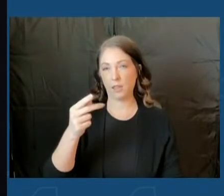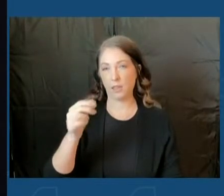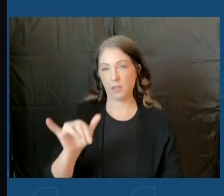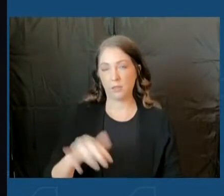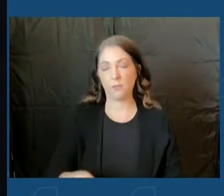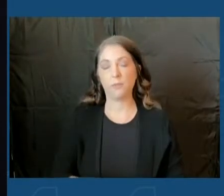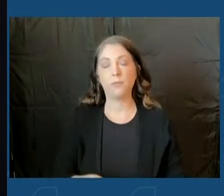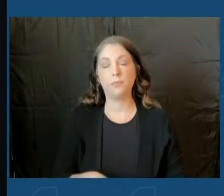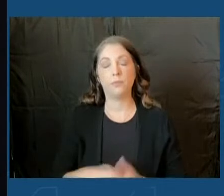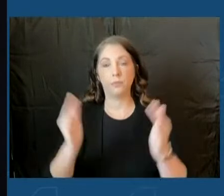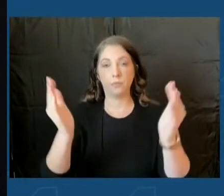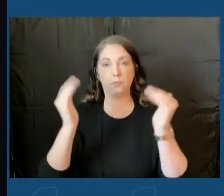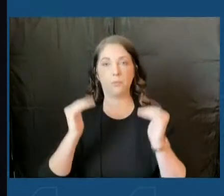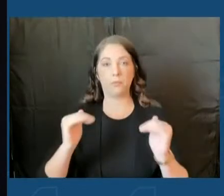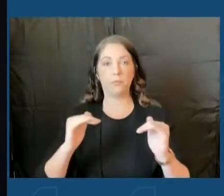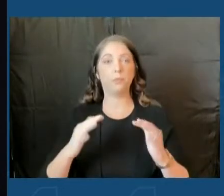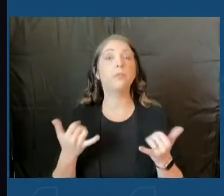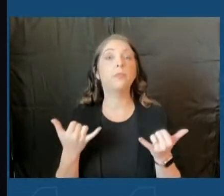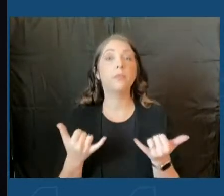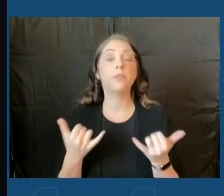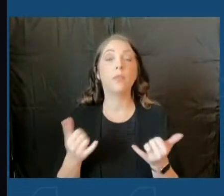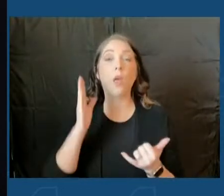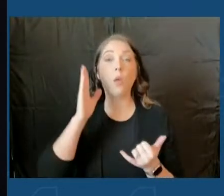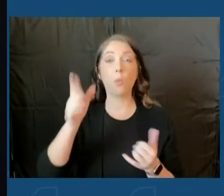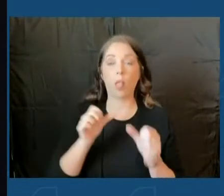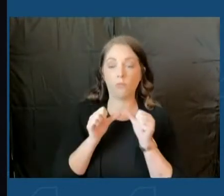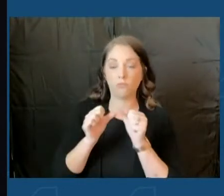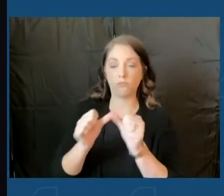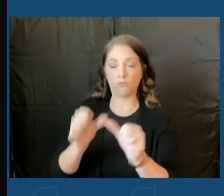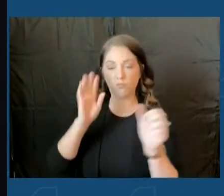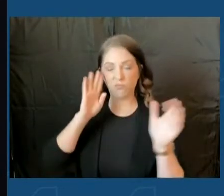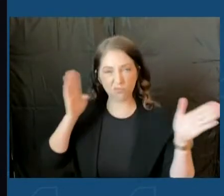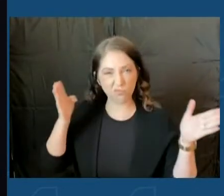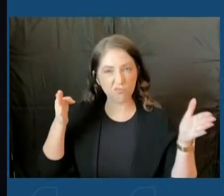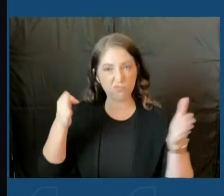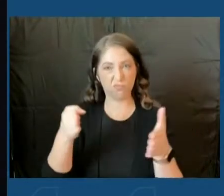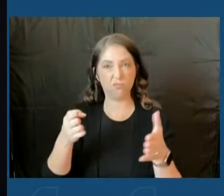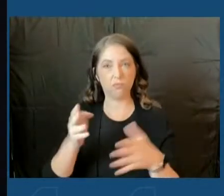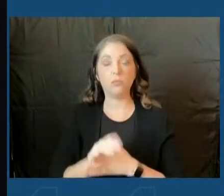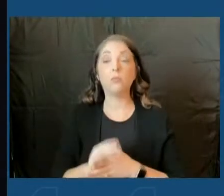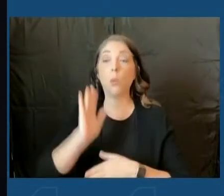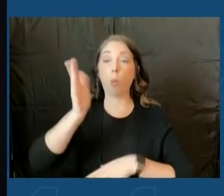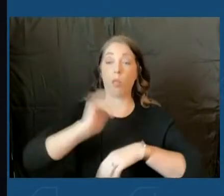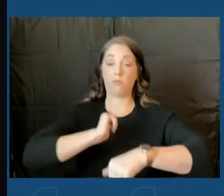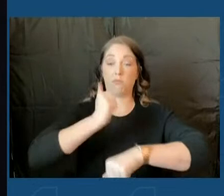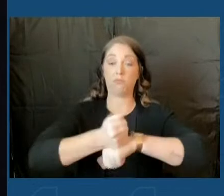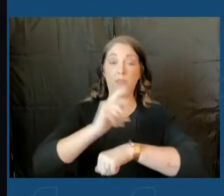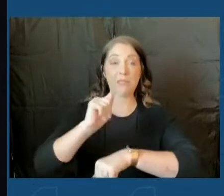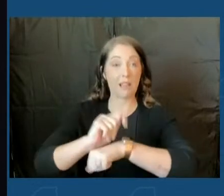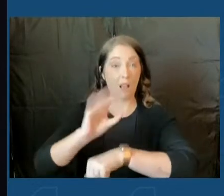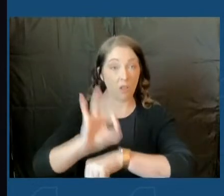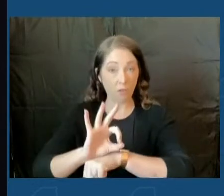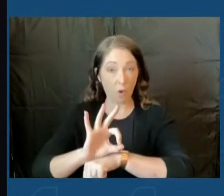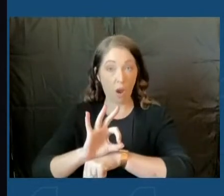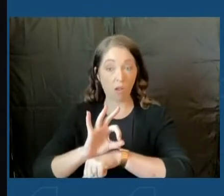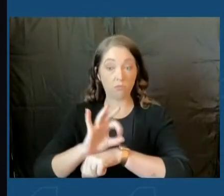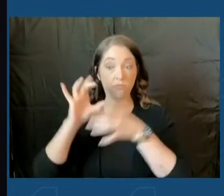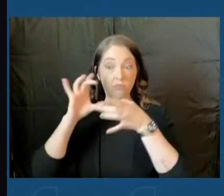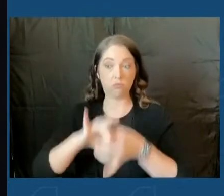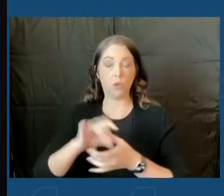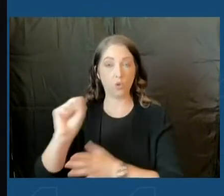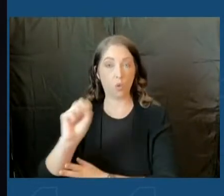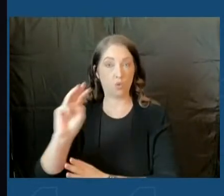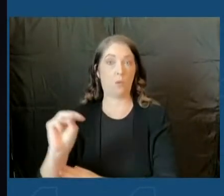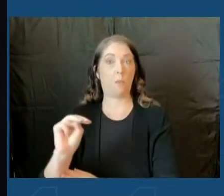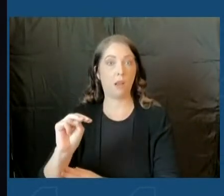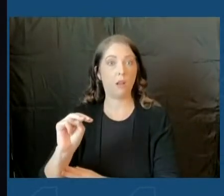And now we're going to continue focusing on this. We're going to establish a task force on social media and violent